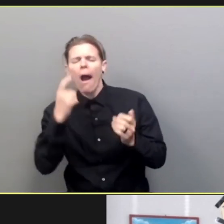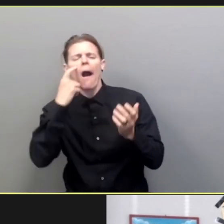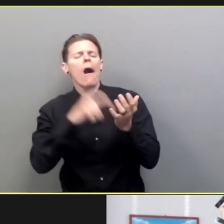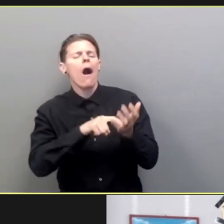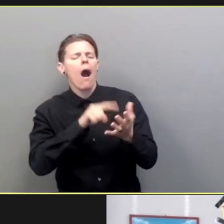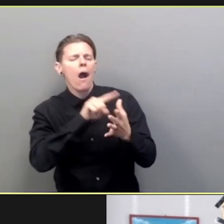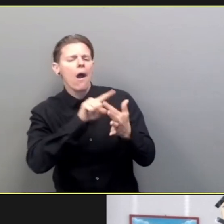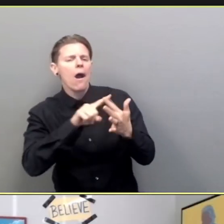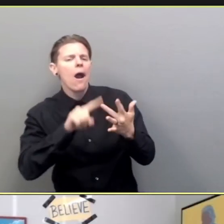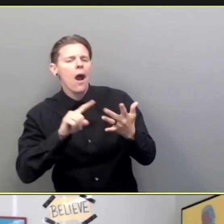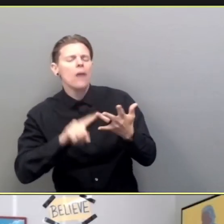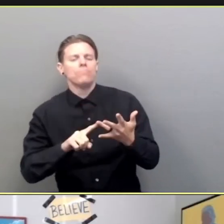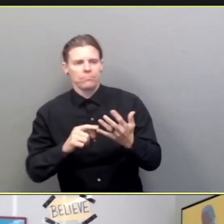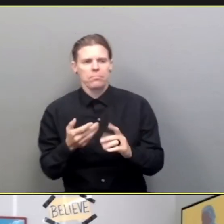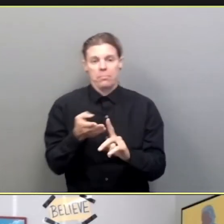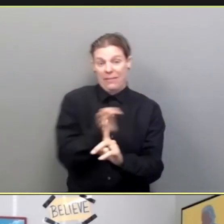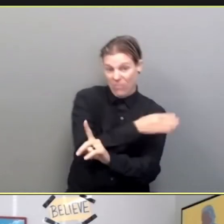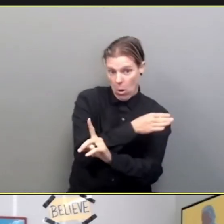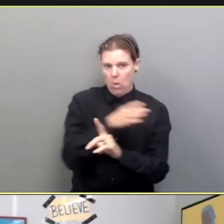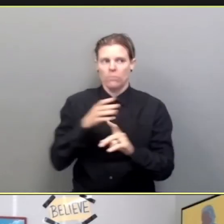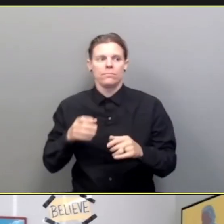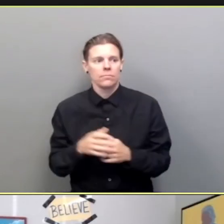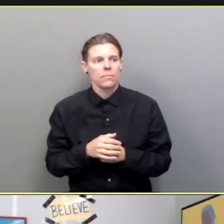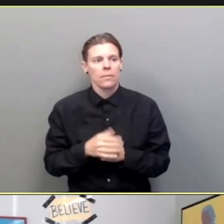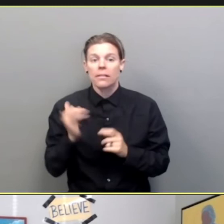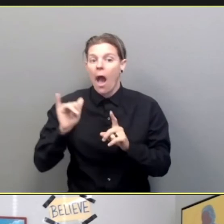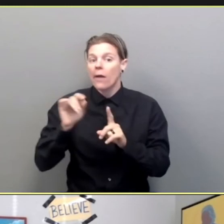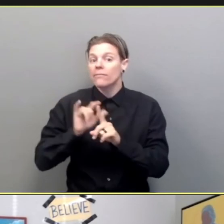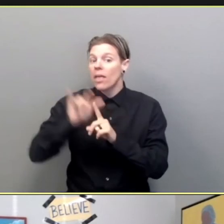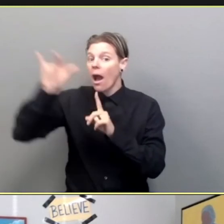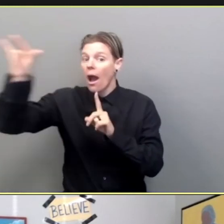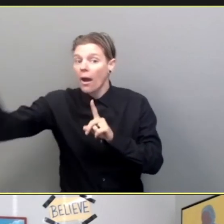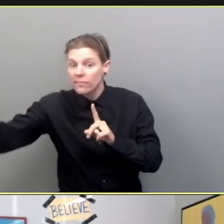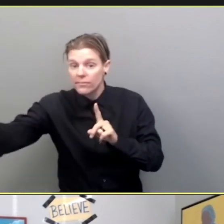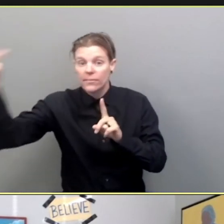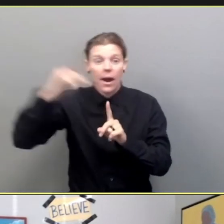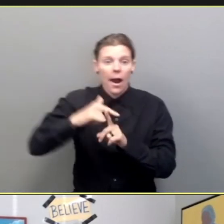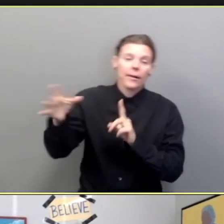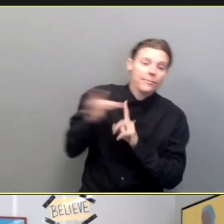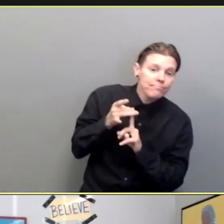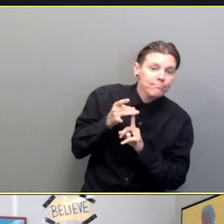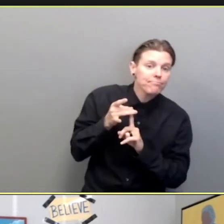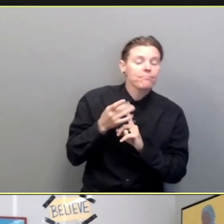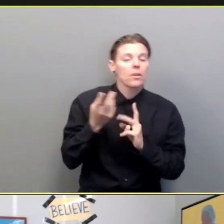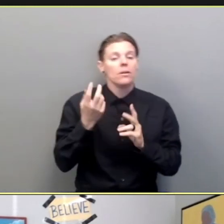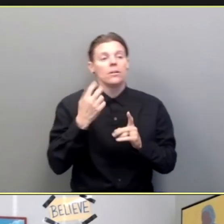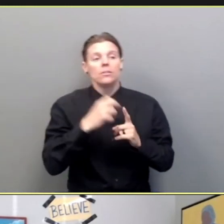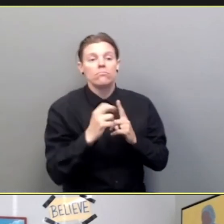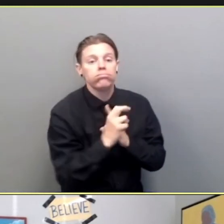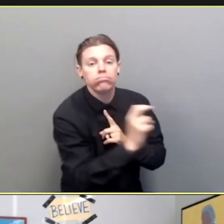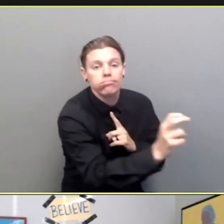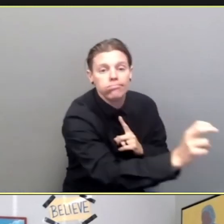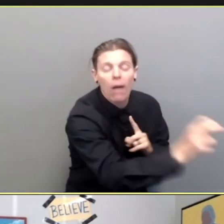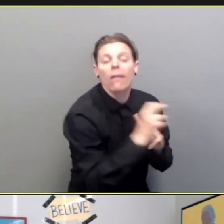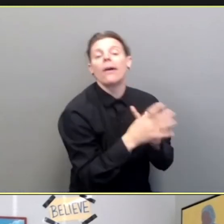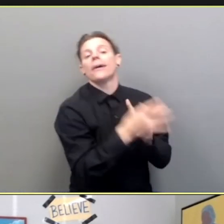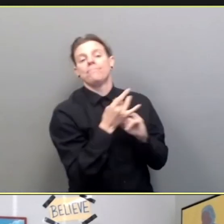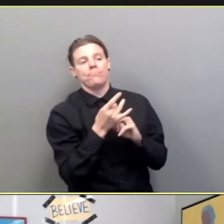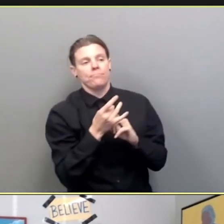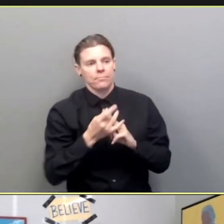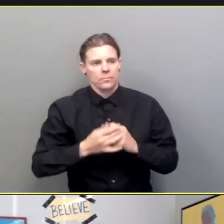it travel? Is it going to church? Is it gyms? That sort of thing. Thank you. Well, I'll start with my very high level